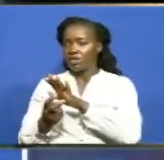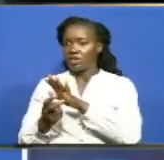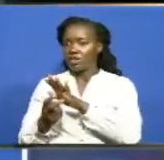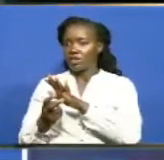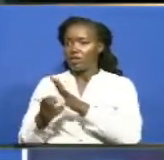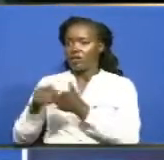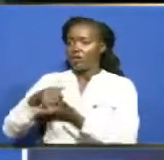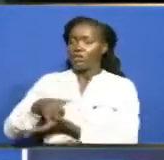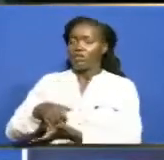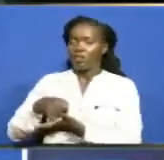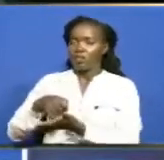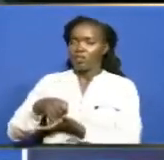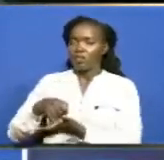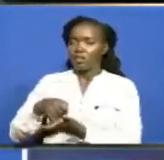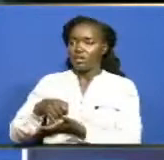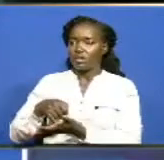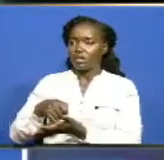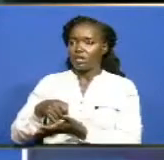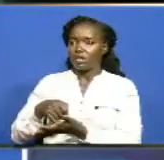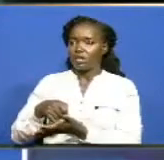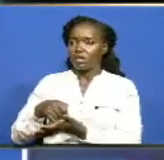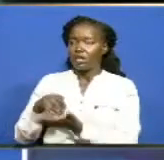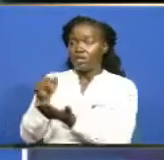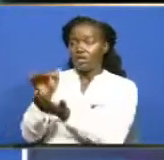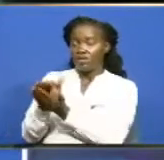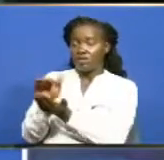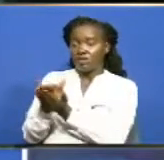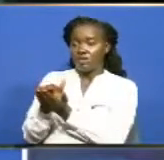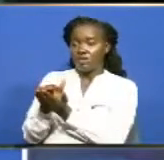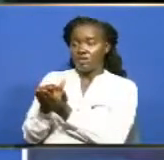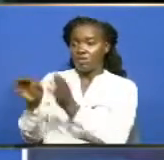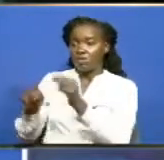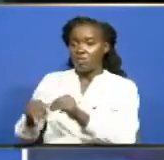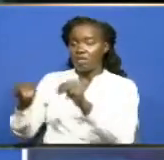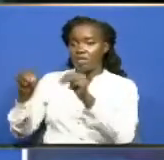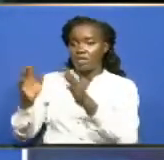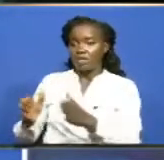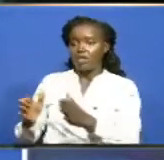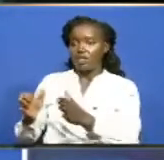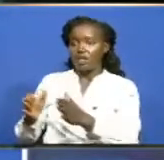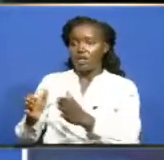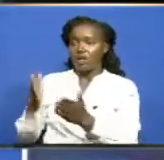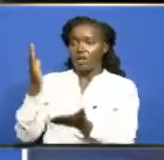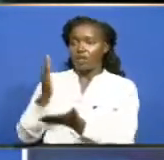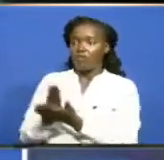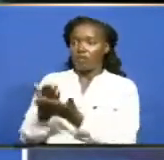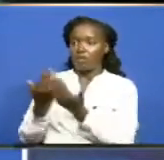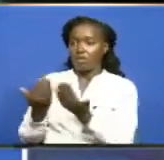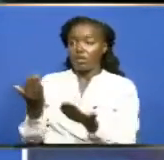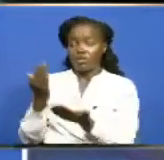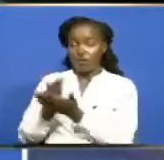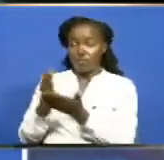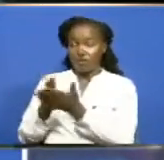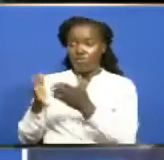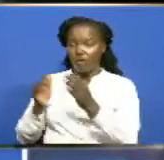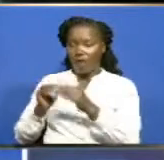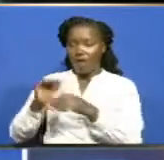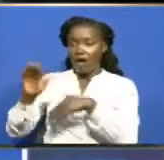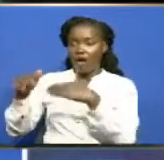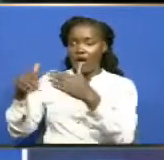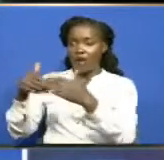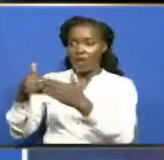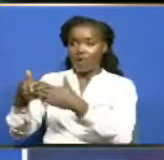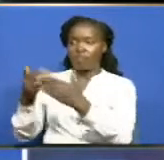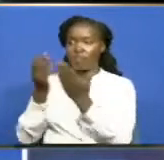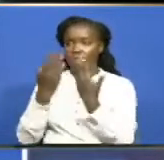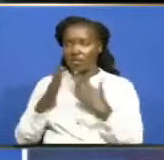were insisting that warehousing manager confirm that the goods indeed have arrived.